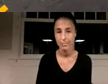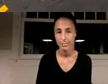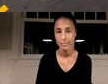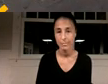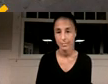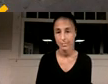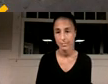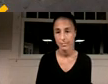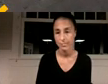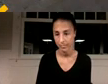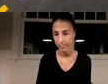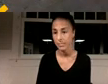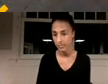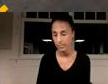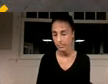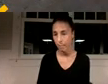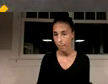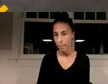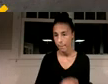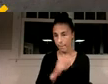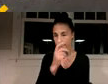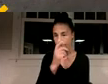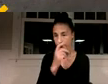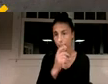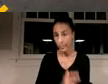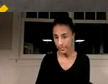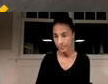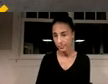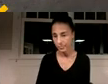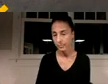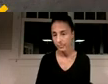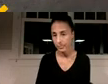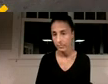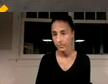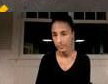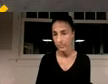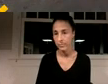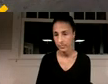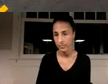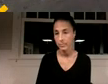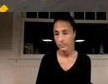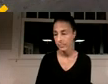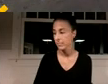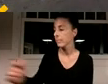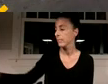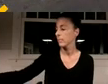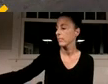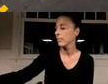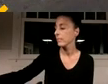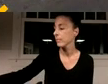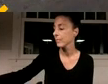been asked to continue outreaching with the community. So